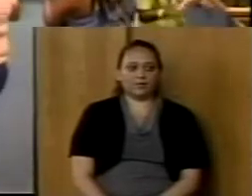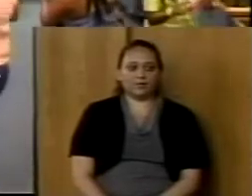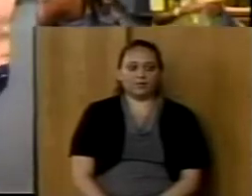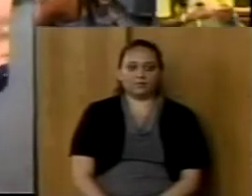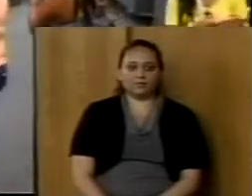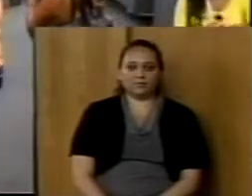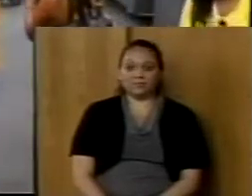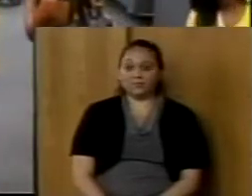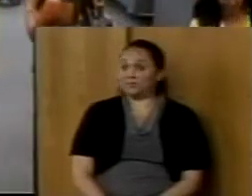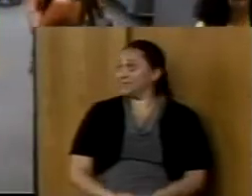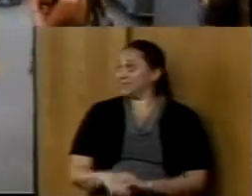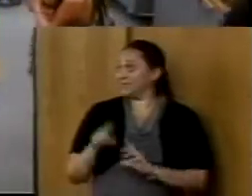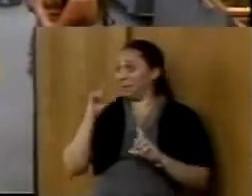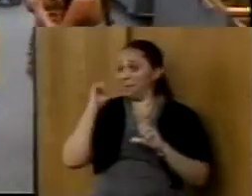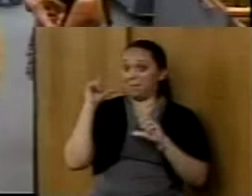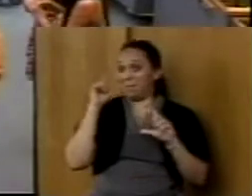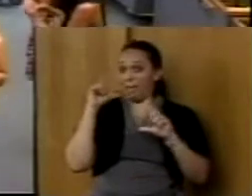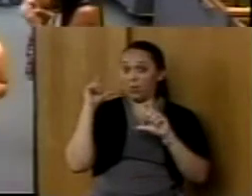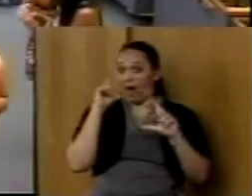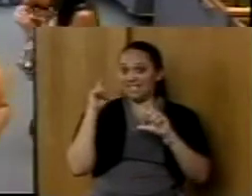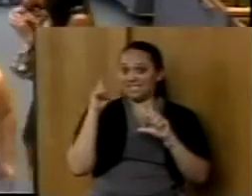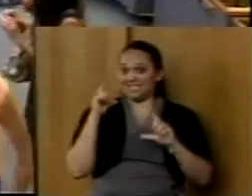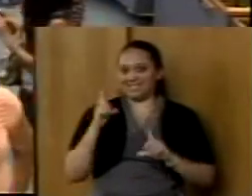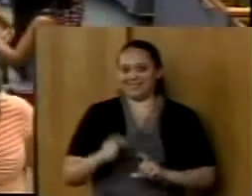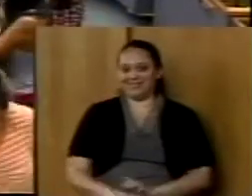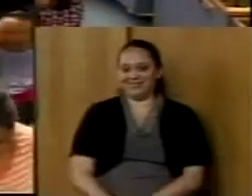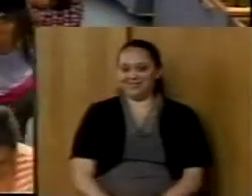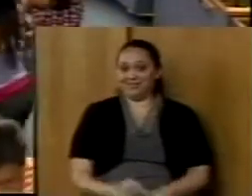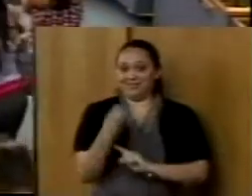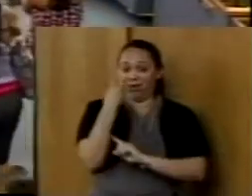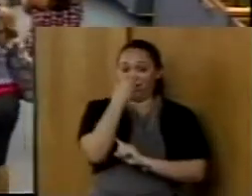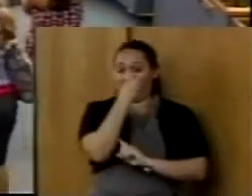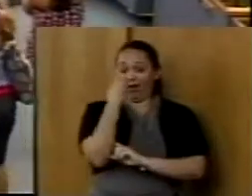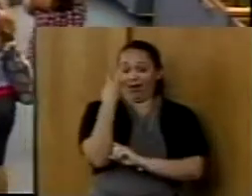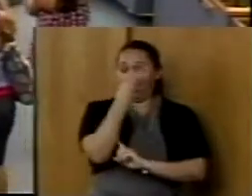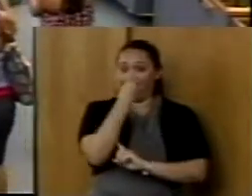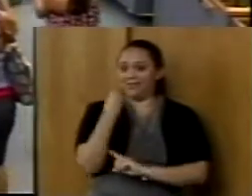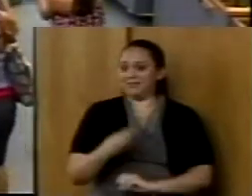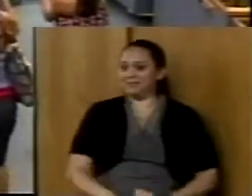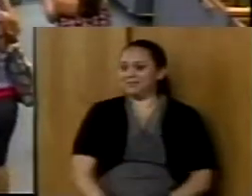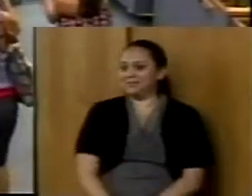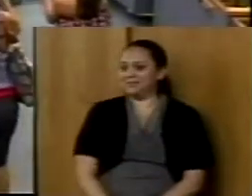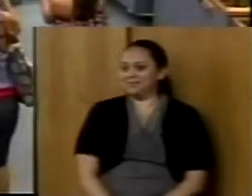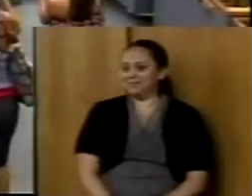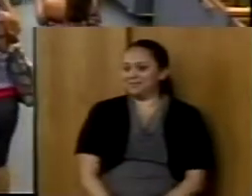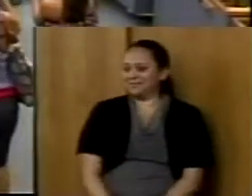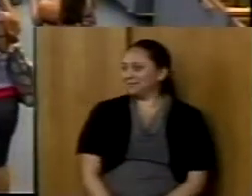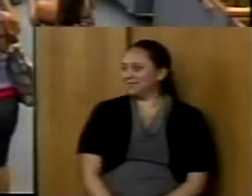Your paparazzi, guys. Don't move. Got one more.